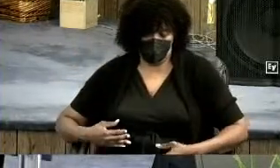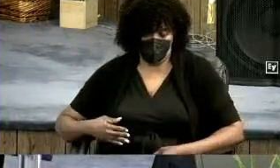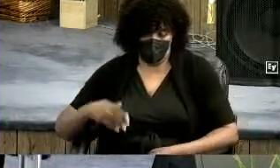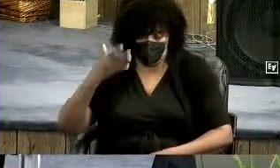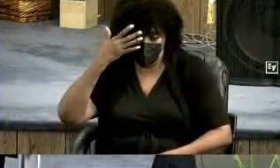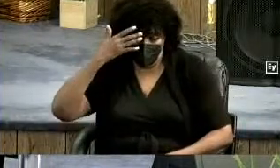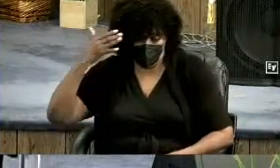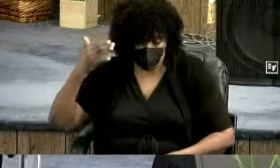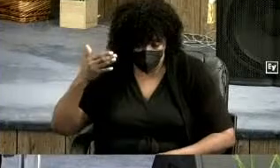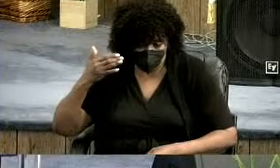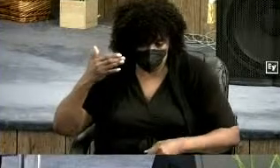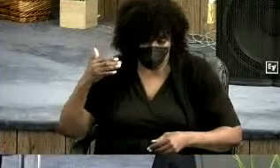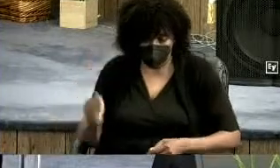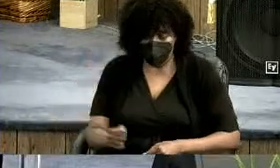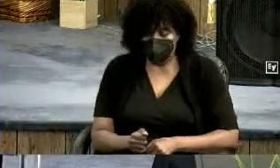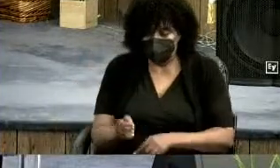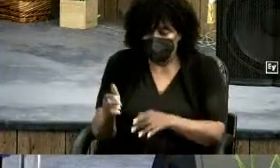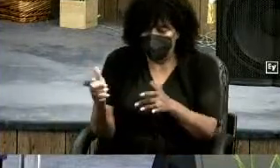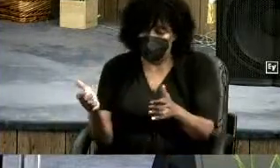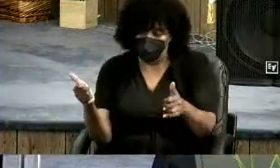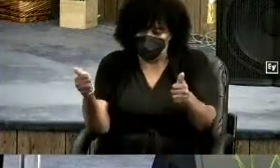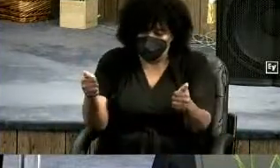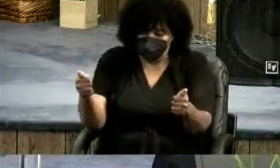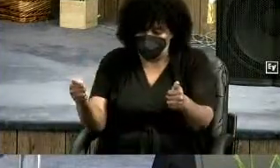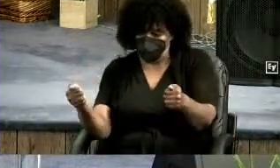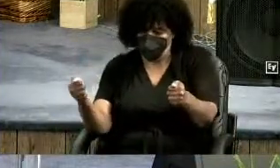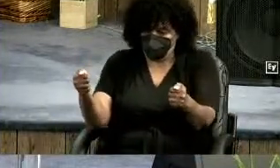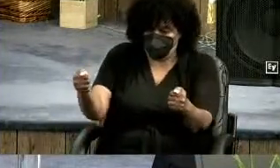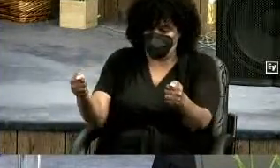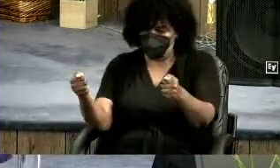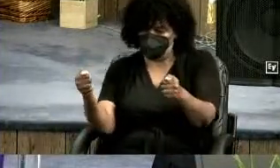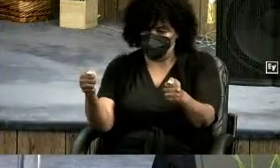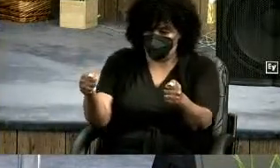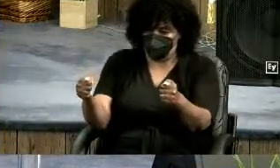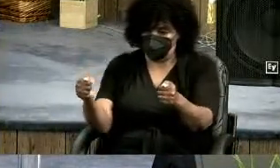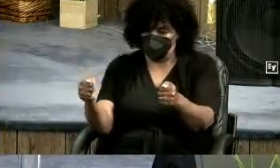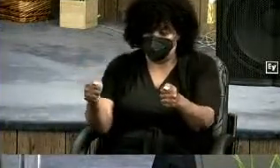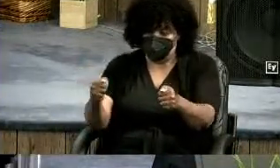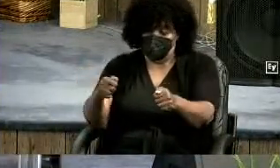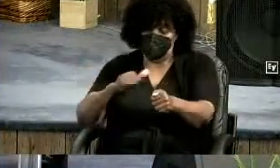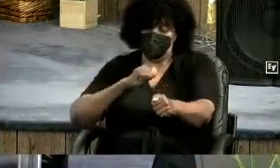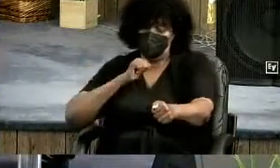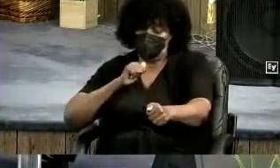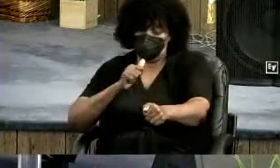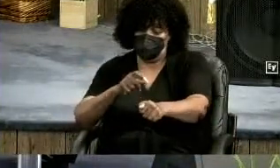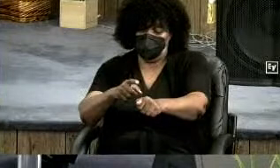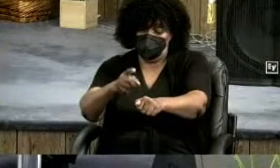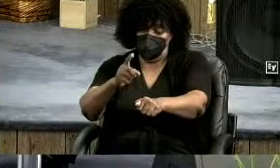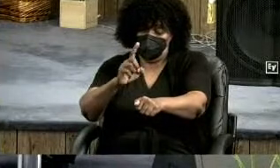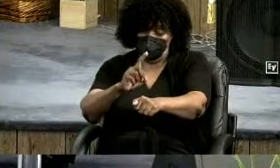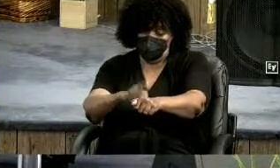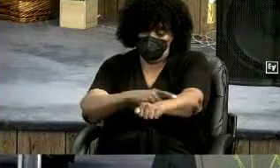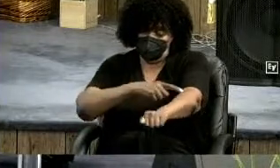were humping and hooping on down the road. We were rocking down. It wasn't long ago.